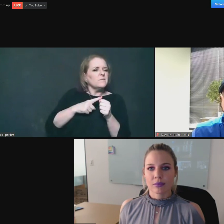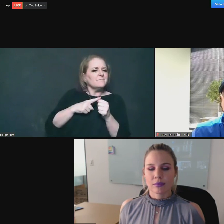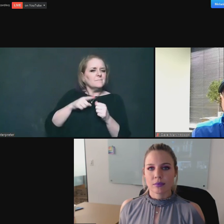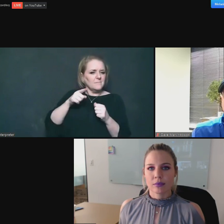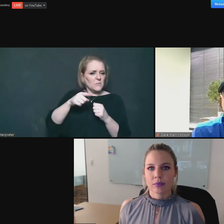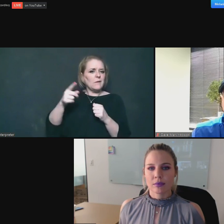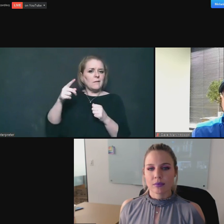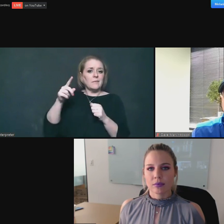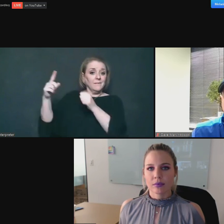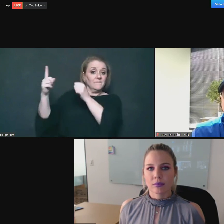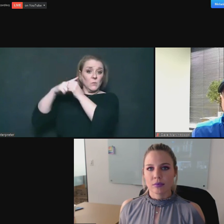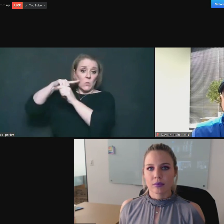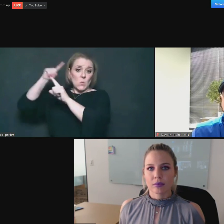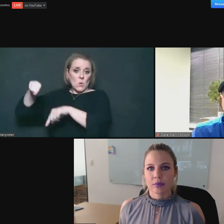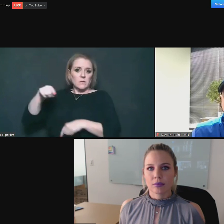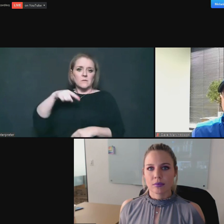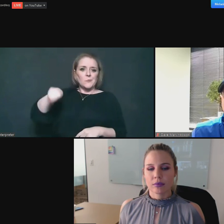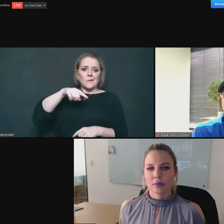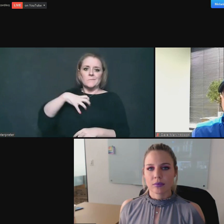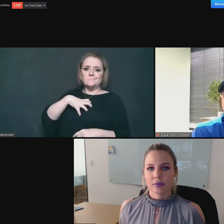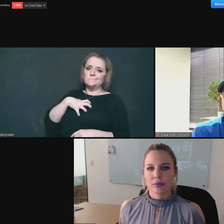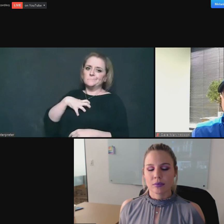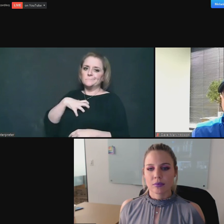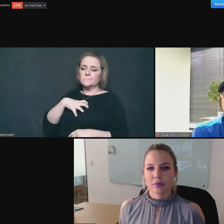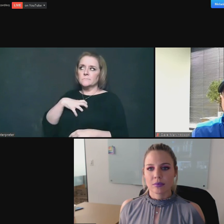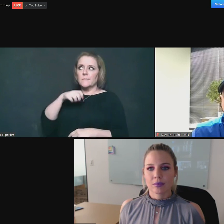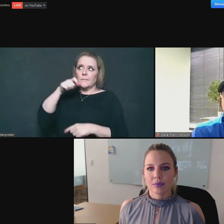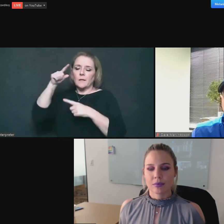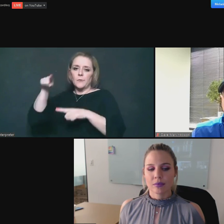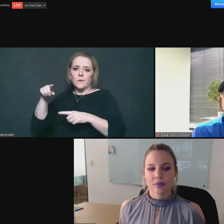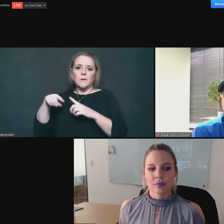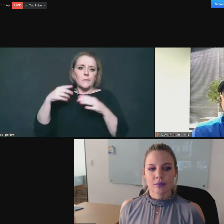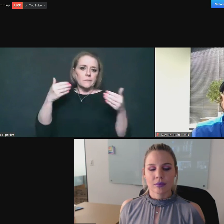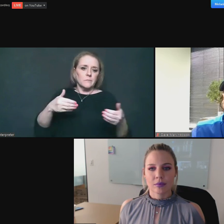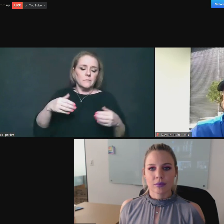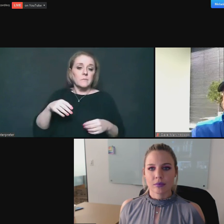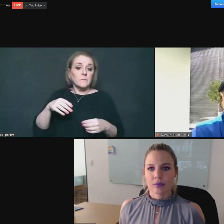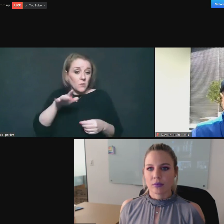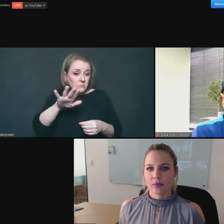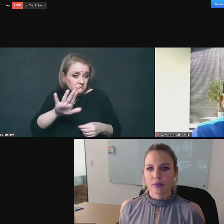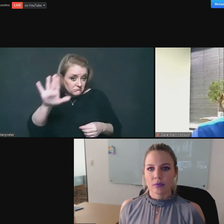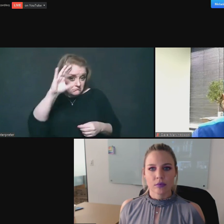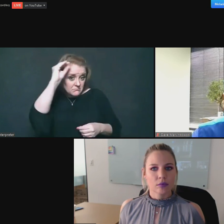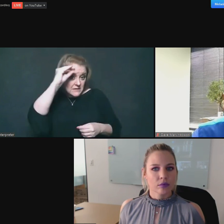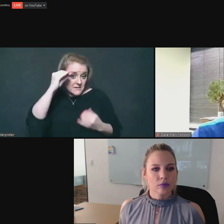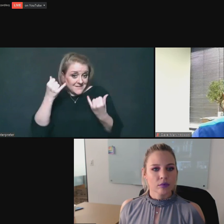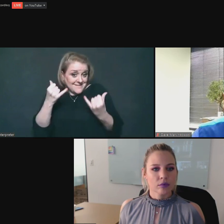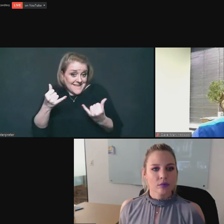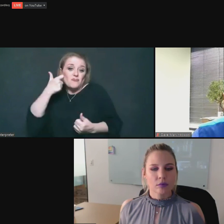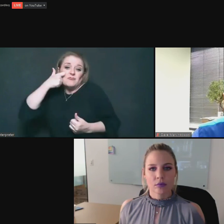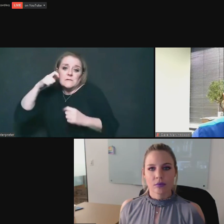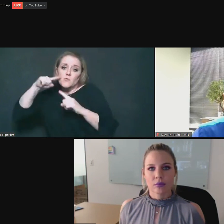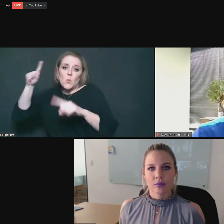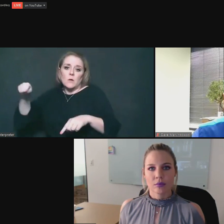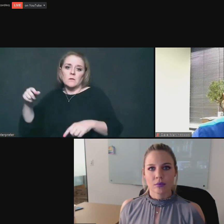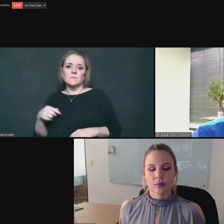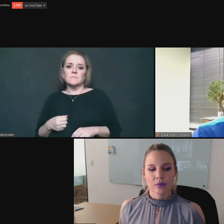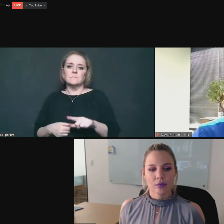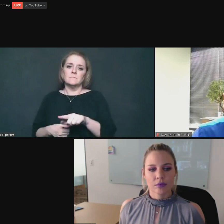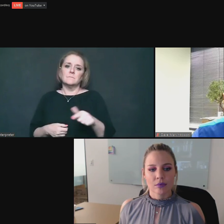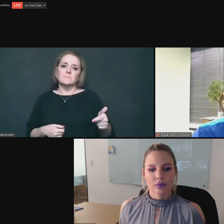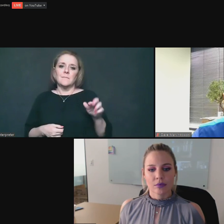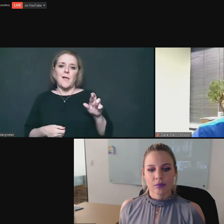So, you know, what's the overall opinion on this most recent executive order? Robert, you want to start on